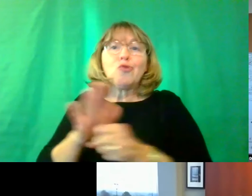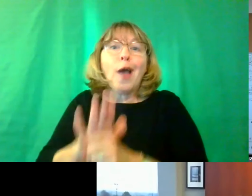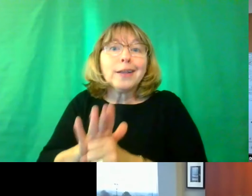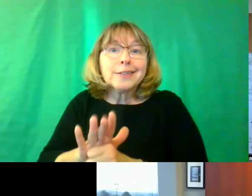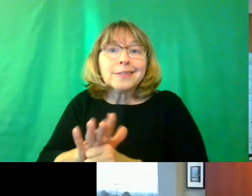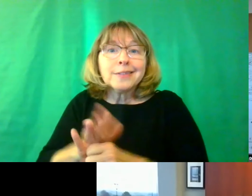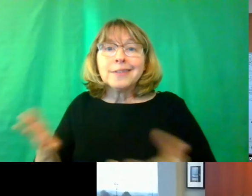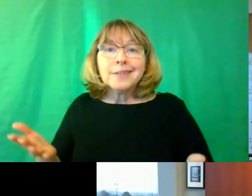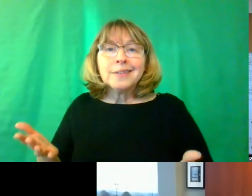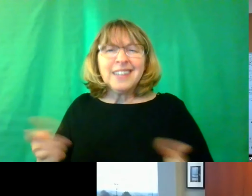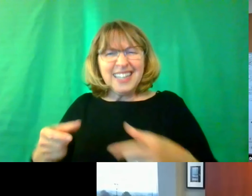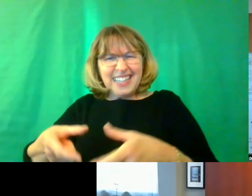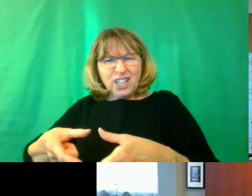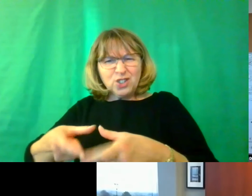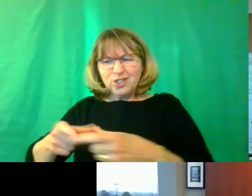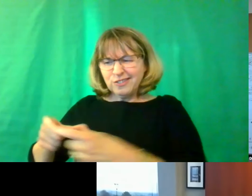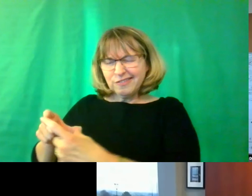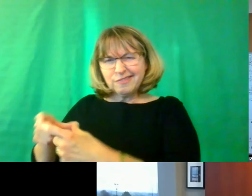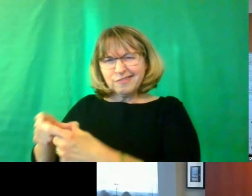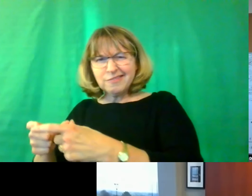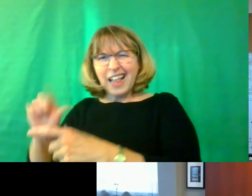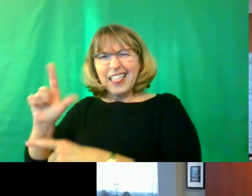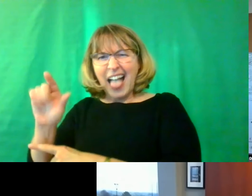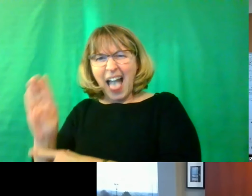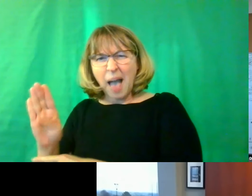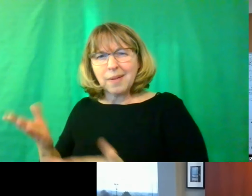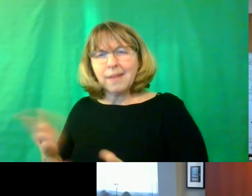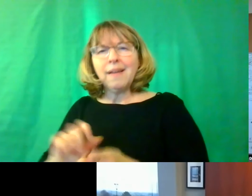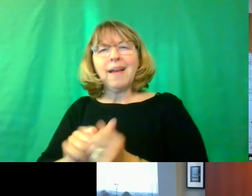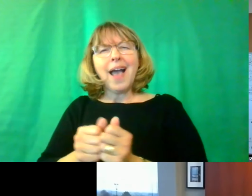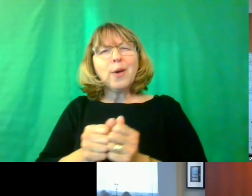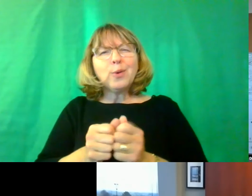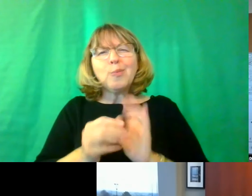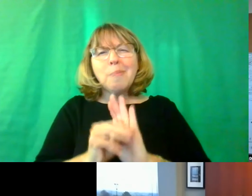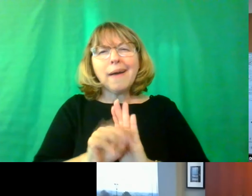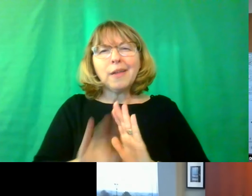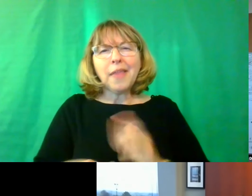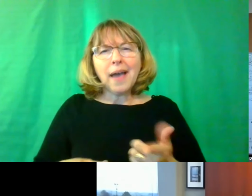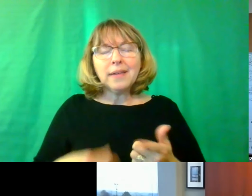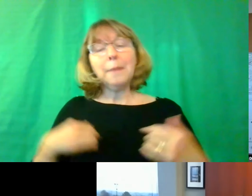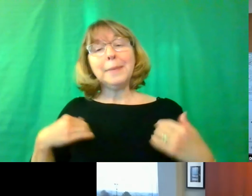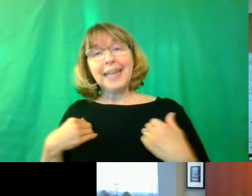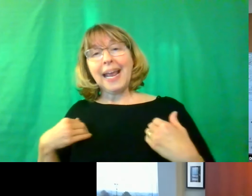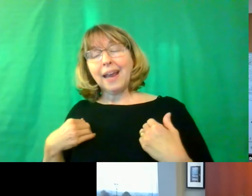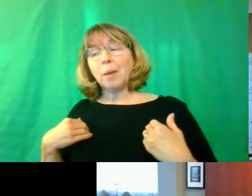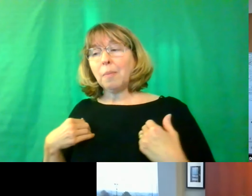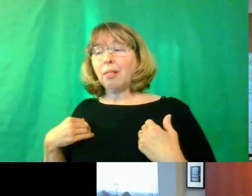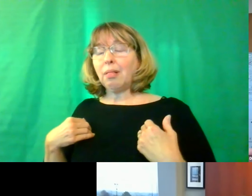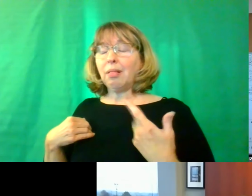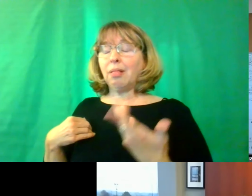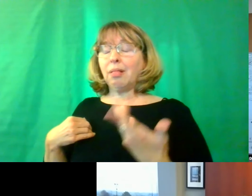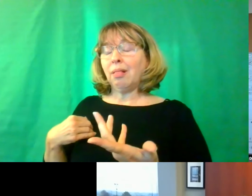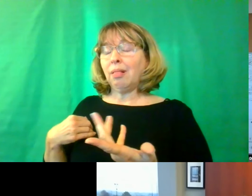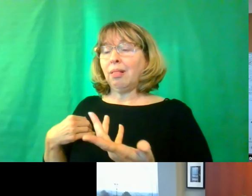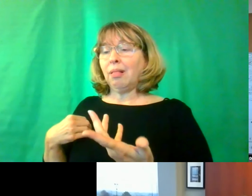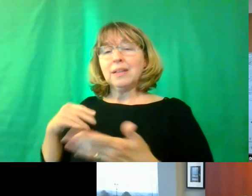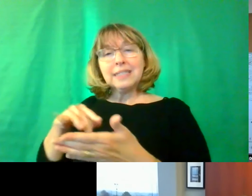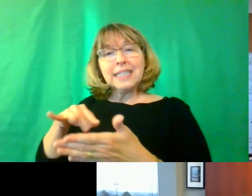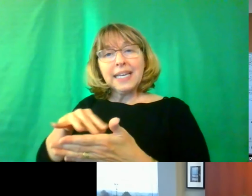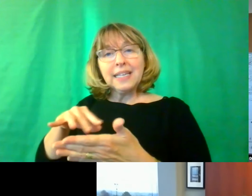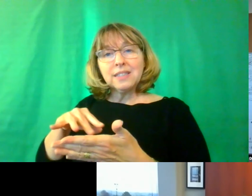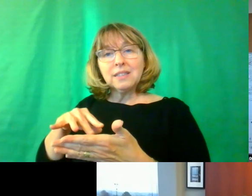in a dish. You cannot, even in animal studies, you can expose animals to corticosterone, which is a stress